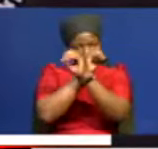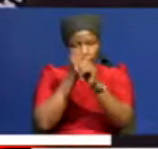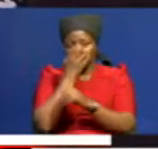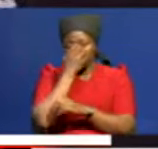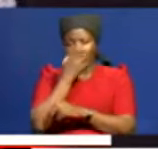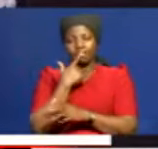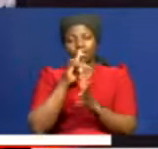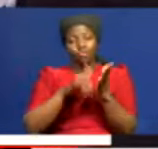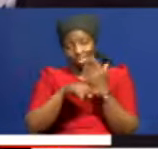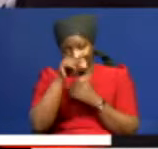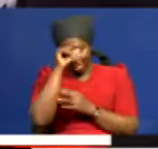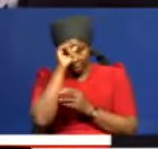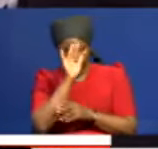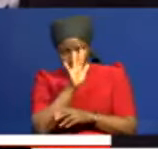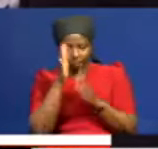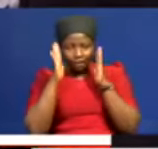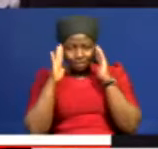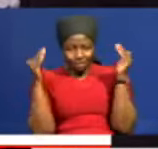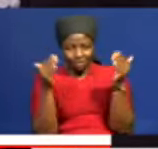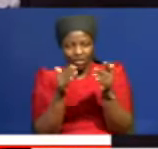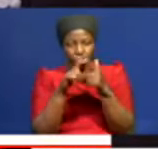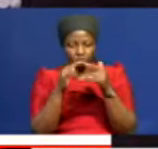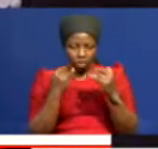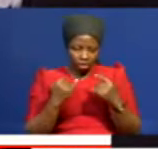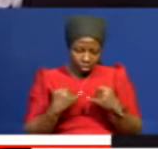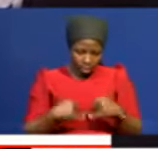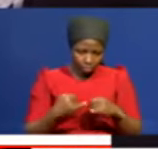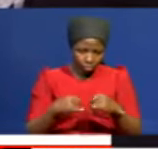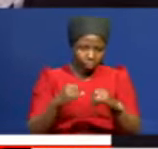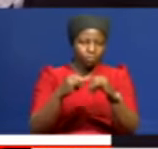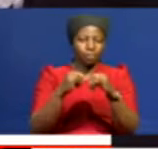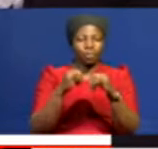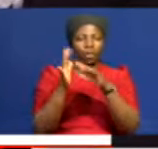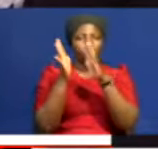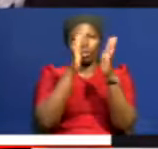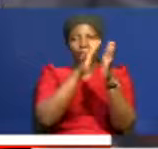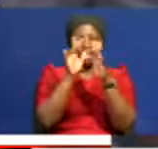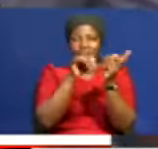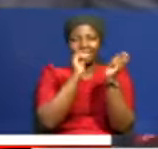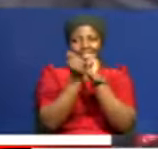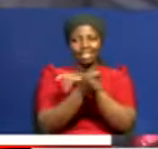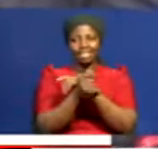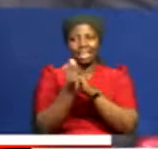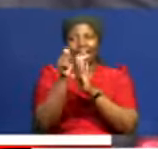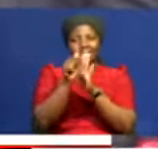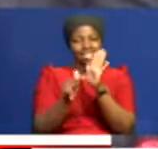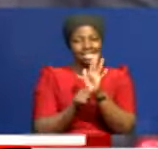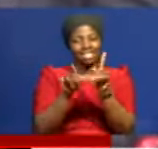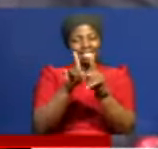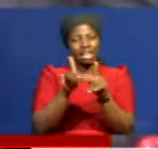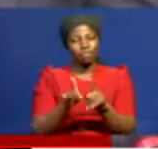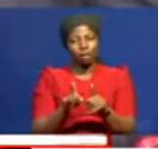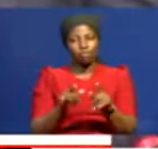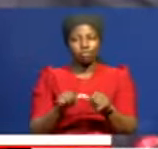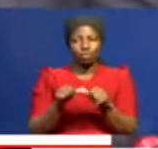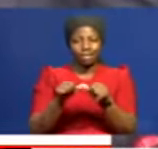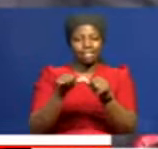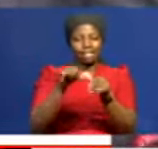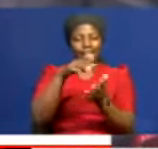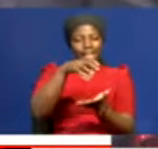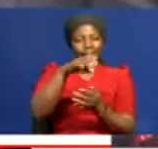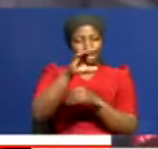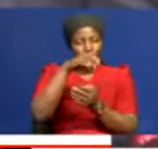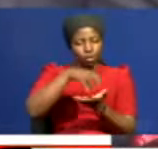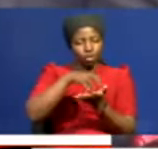government's commitment to the continuous implementation of the business climate reforms agenda and to sustain the country's position